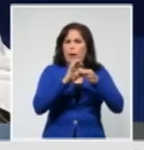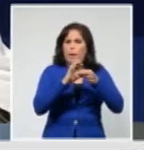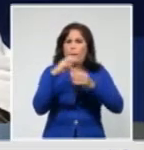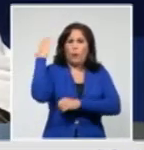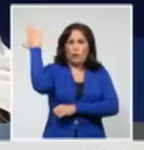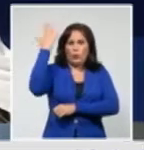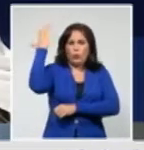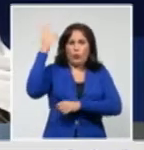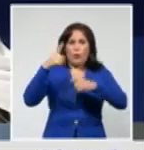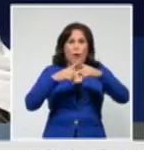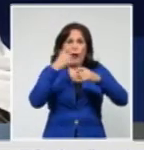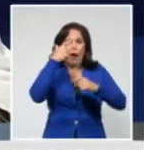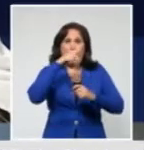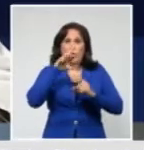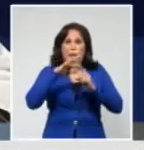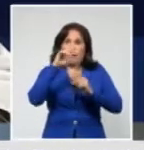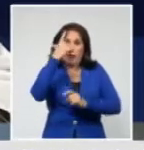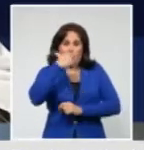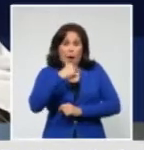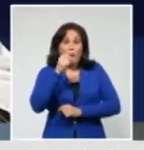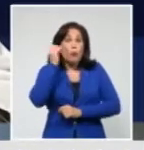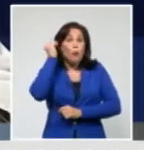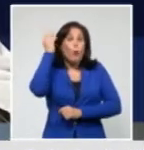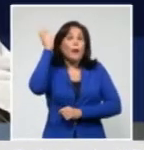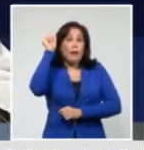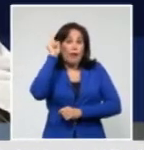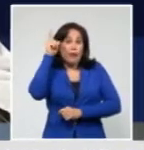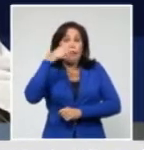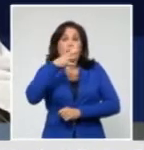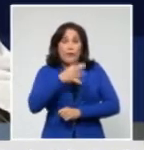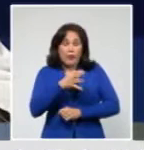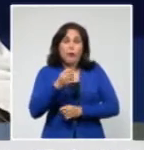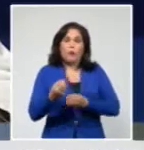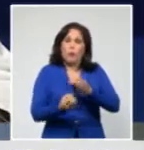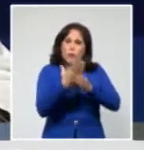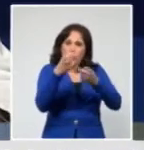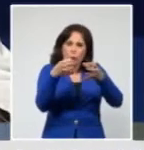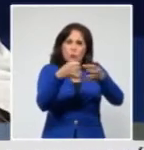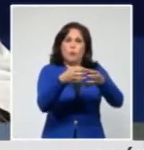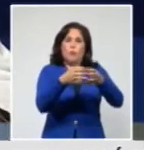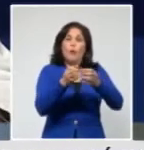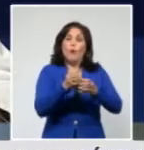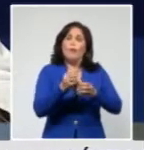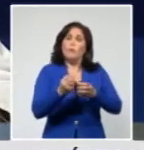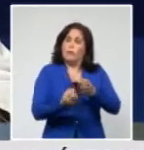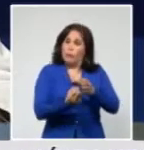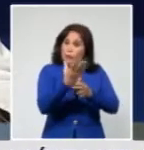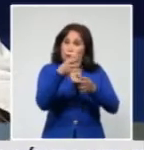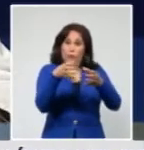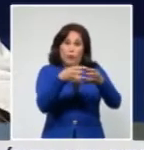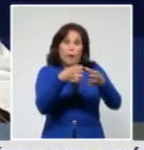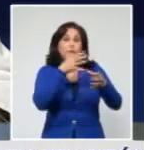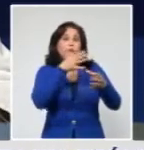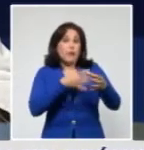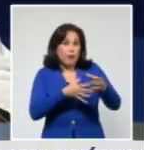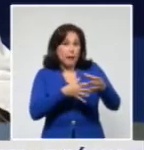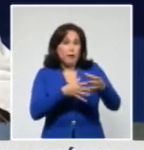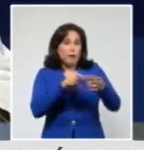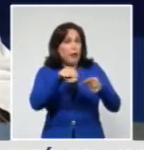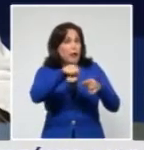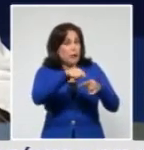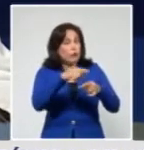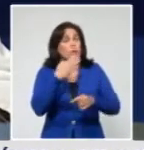Katrina. This is how the brigade began, which, I repeat, was founded by the